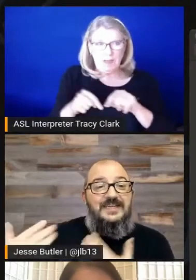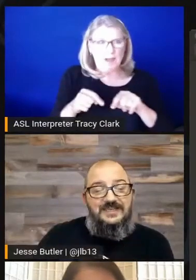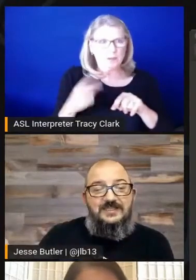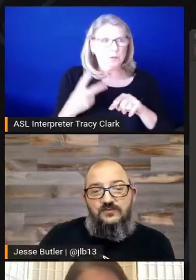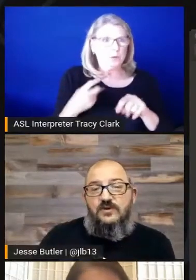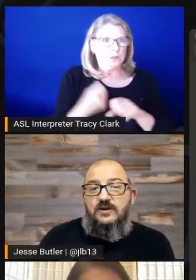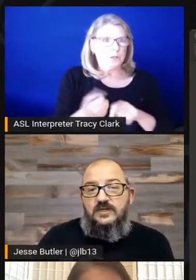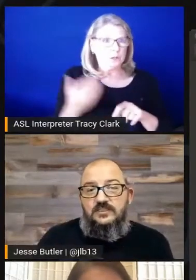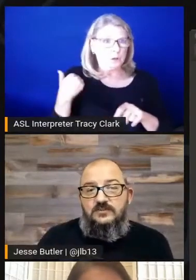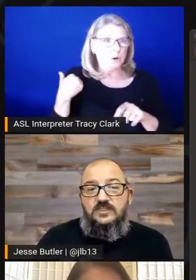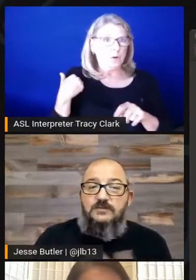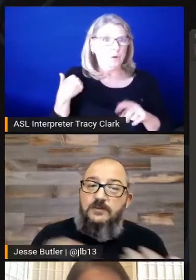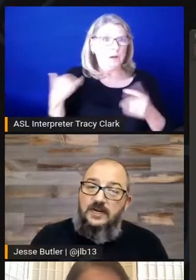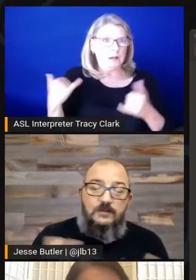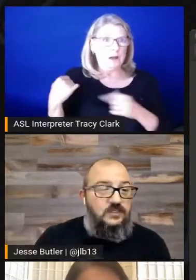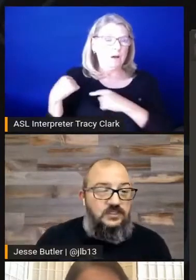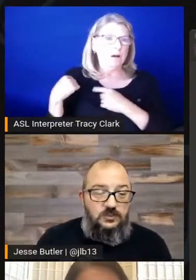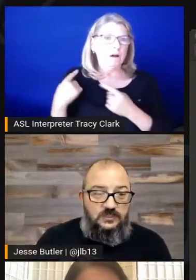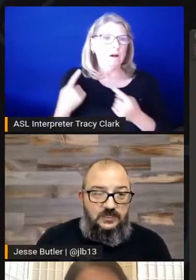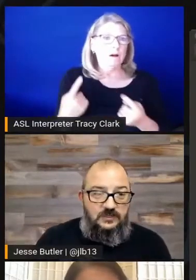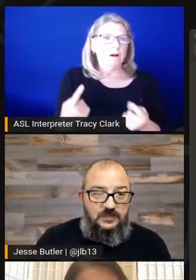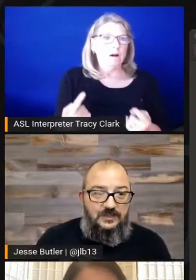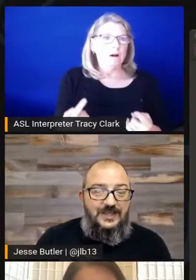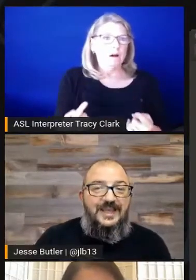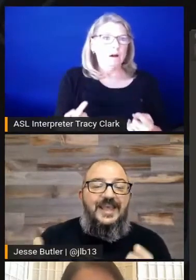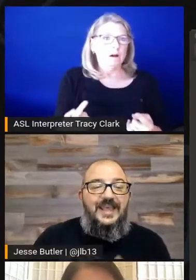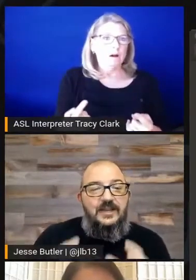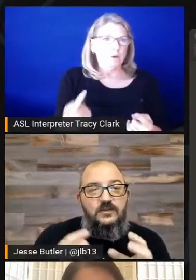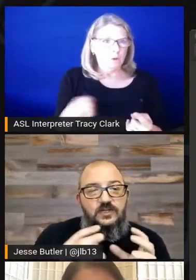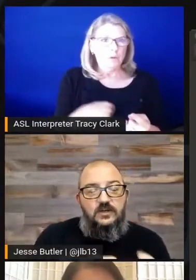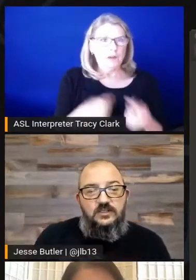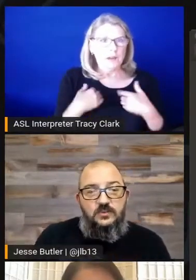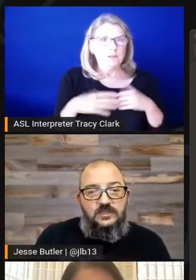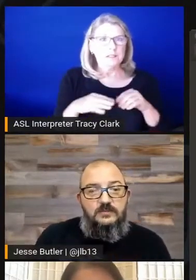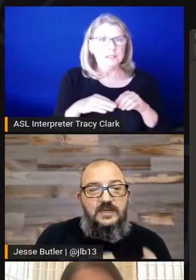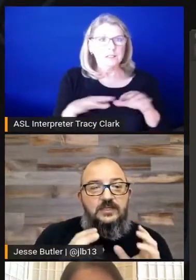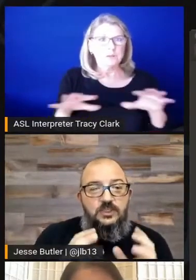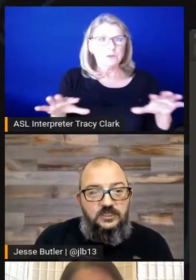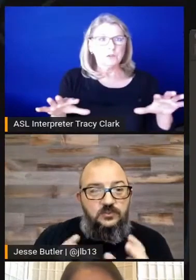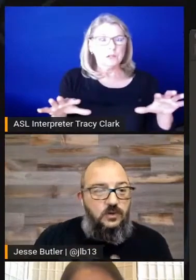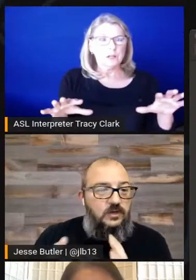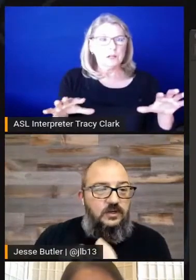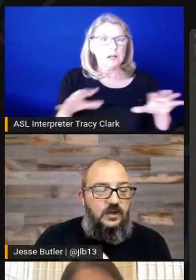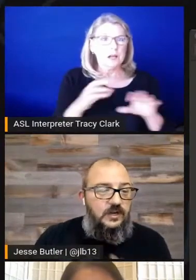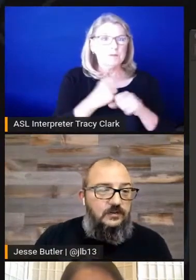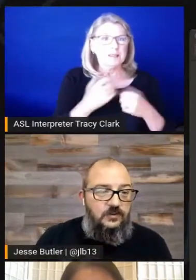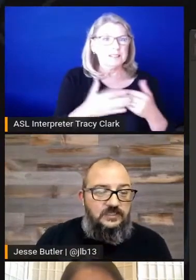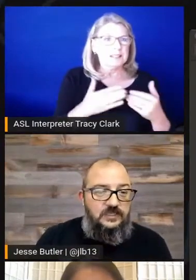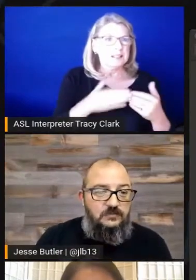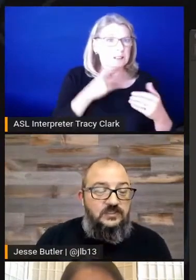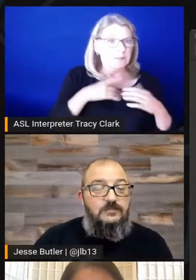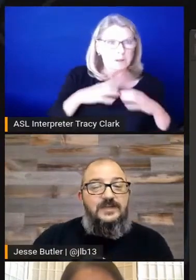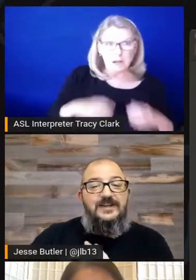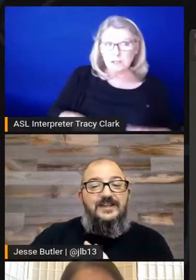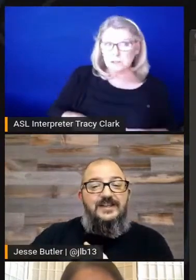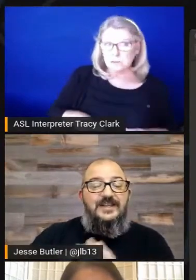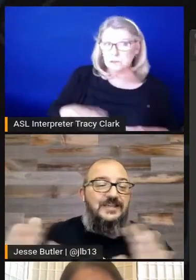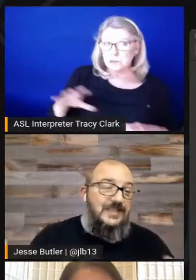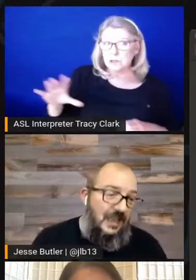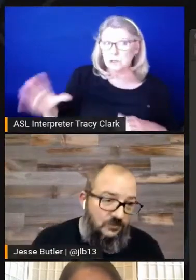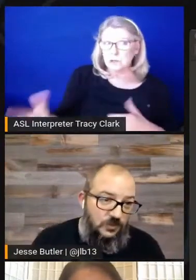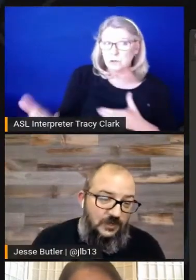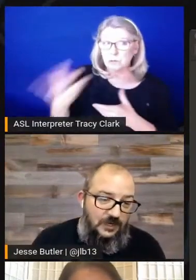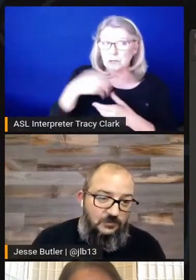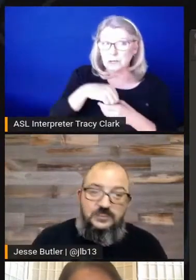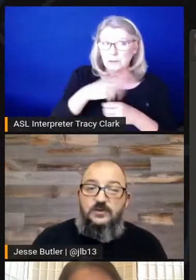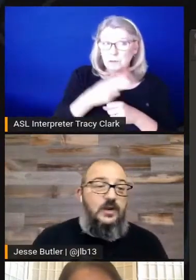it easy for our customers to pick it up and just use it. Totally. And you've done all this work to make it just work on AWS seamlessly, but it doesn't have